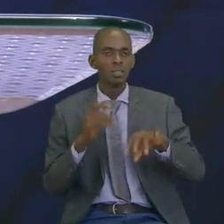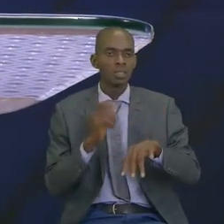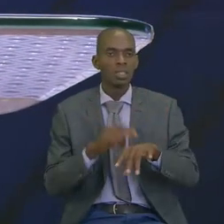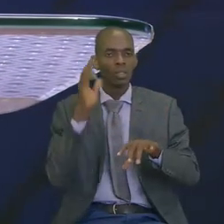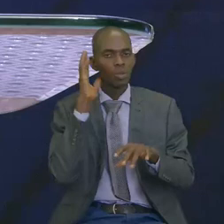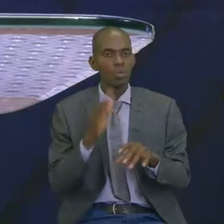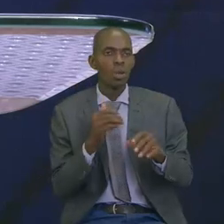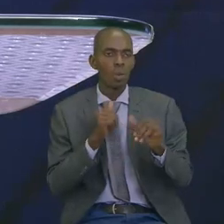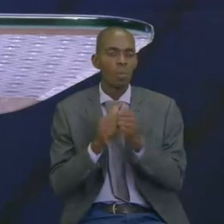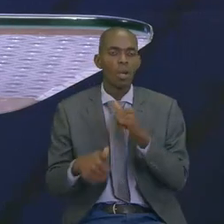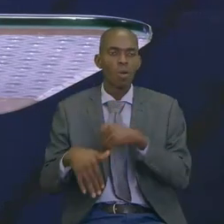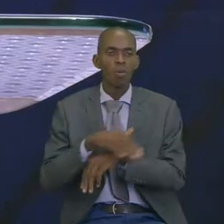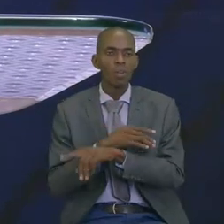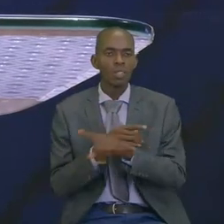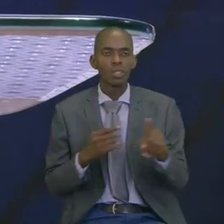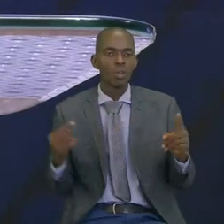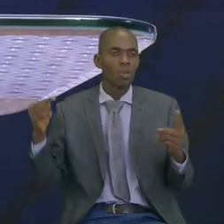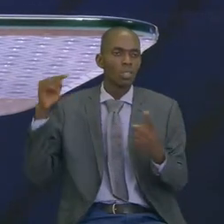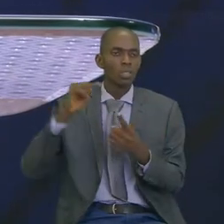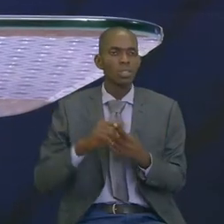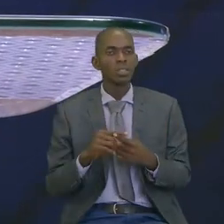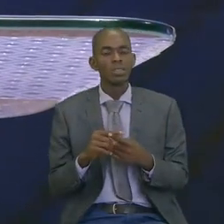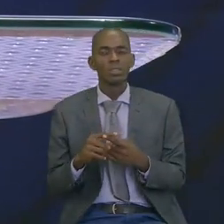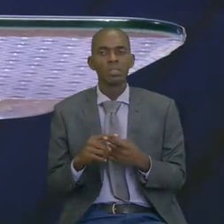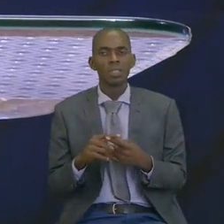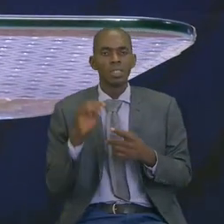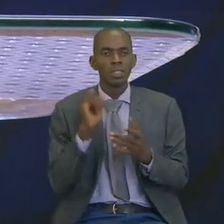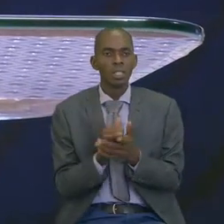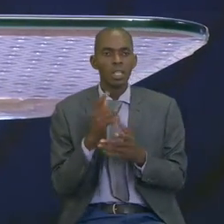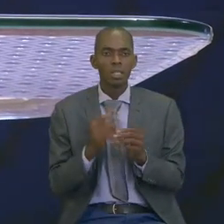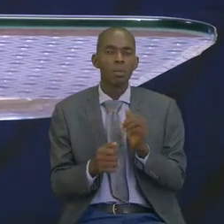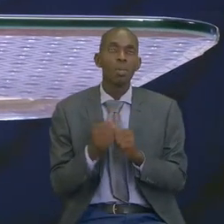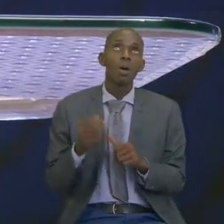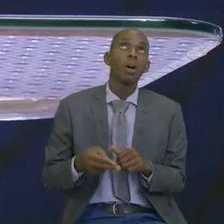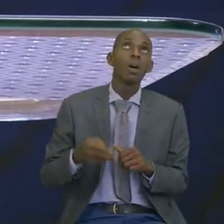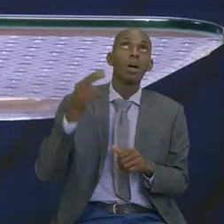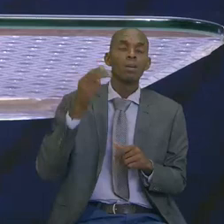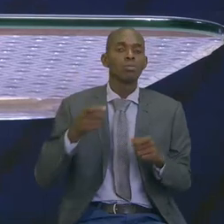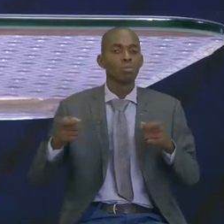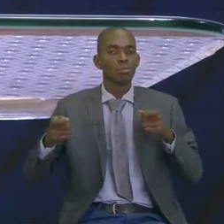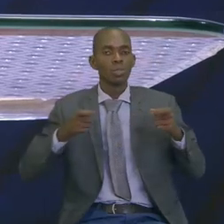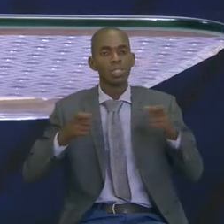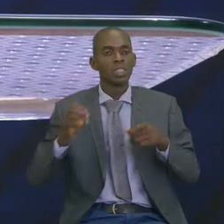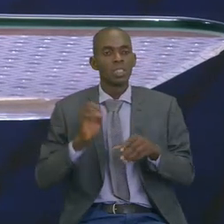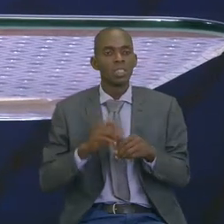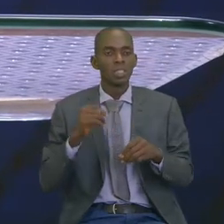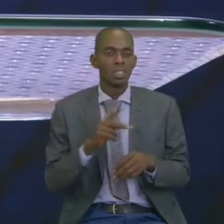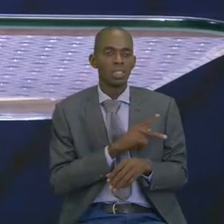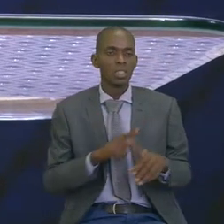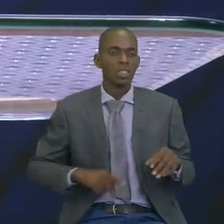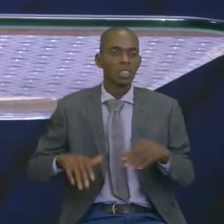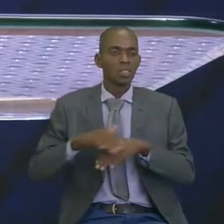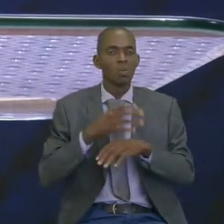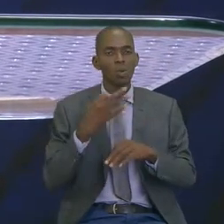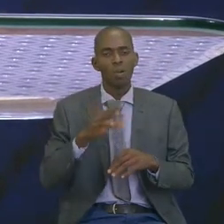thee until thou know that the Most High ruleth in the kingdom of